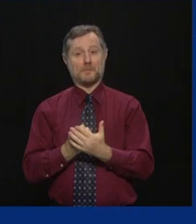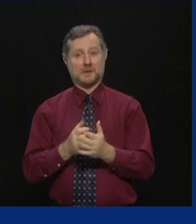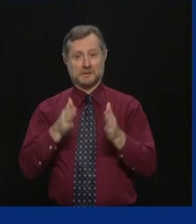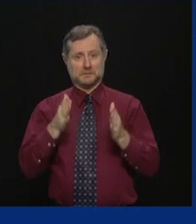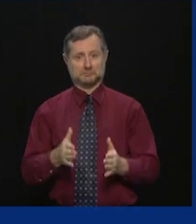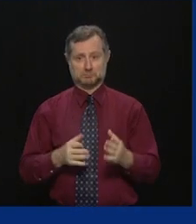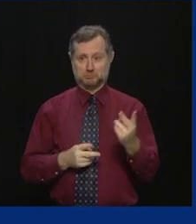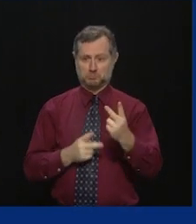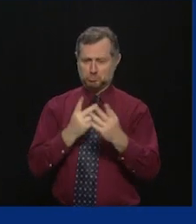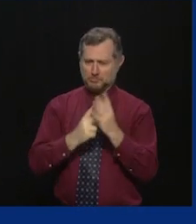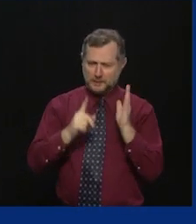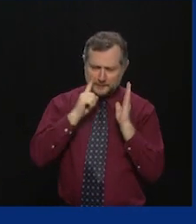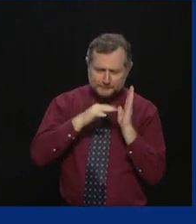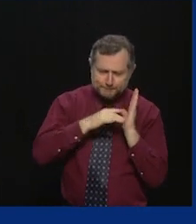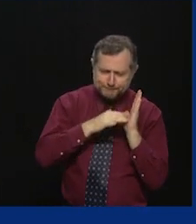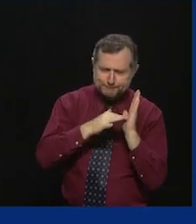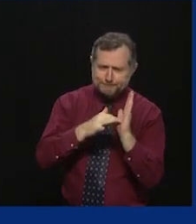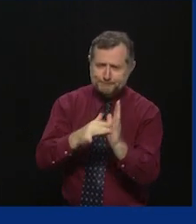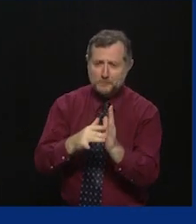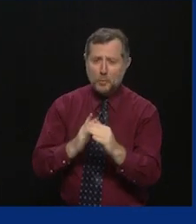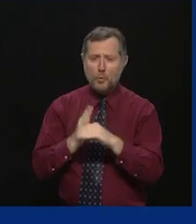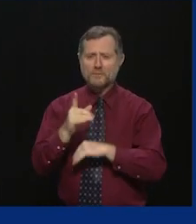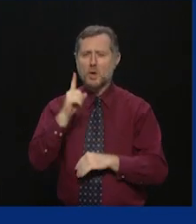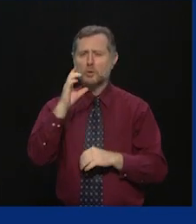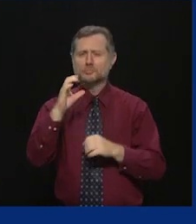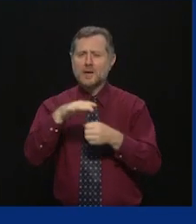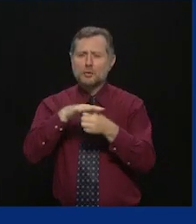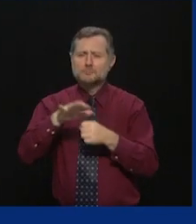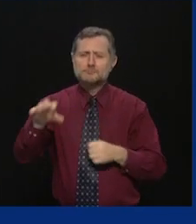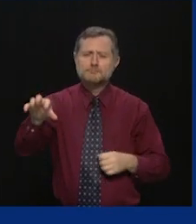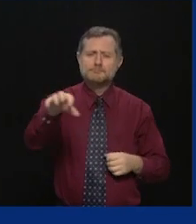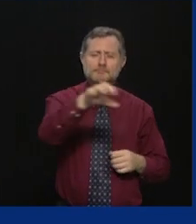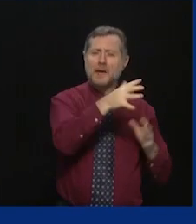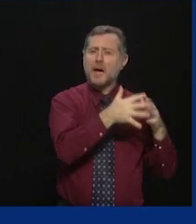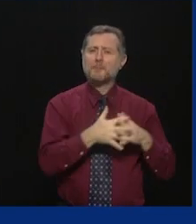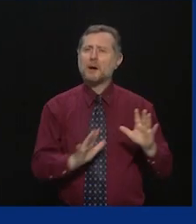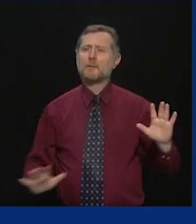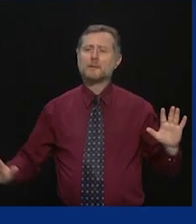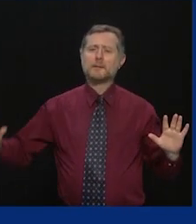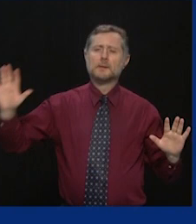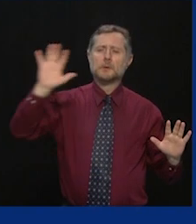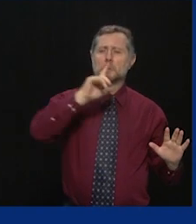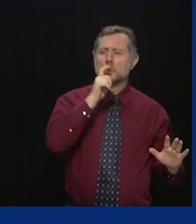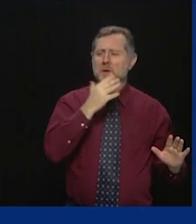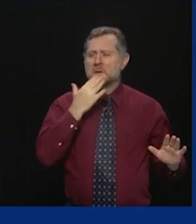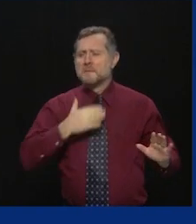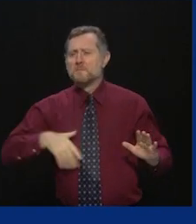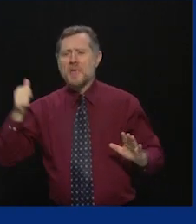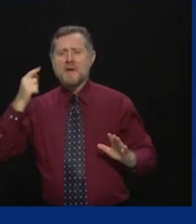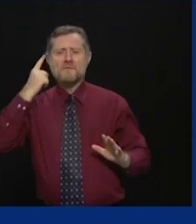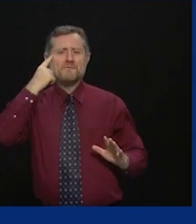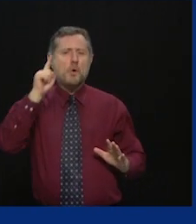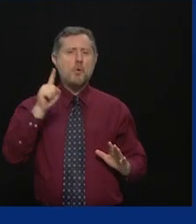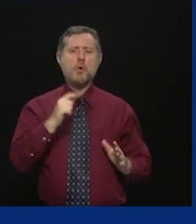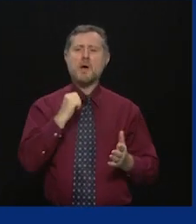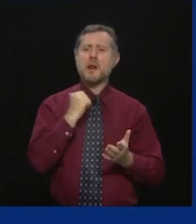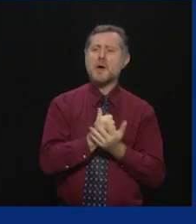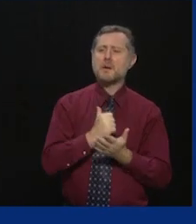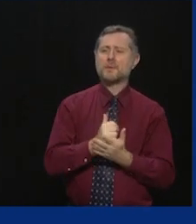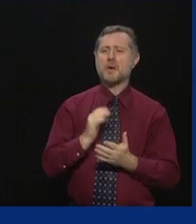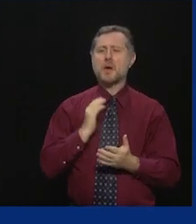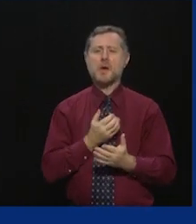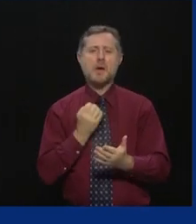studied more than 100 areas in our country that were best positioned to jumpstart our nation's economic turnaround in the innovation